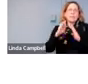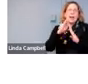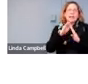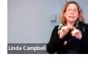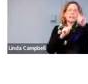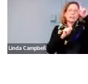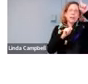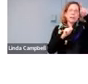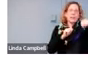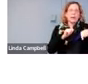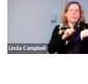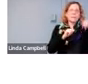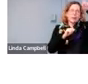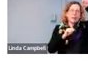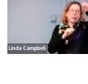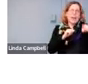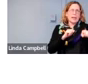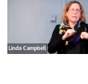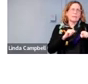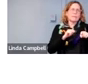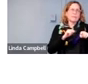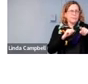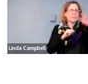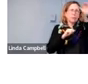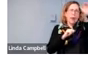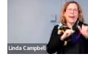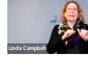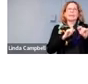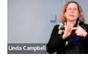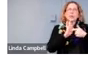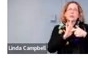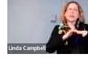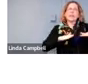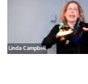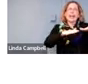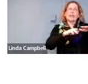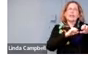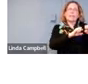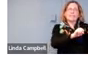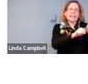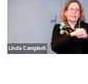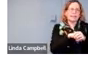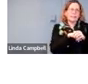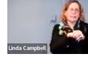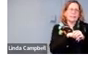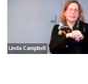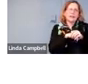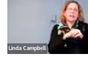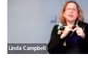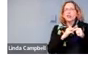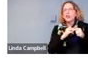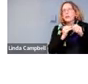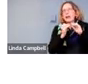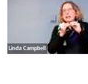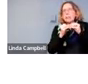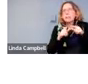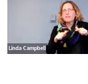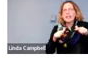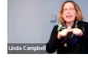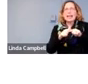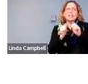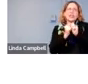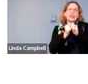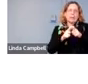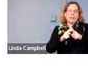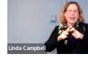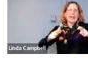situations when it comes to invasive species. The y-axis shows the area of invasion. It could be